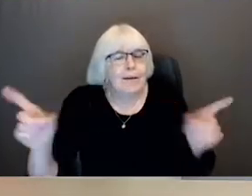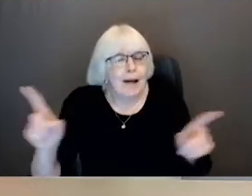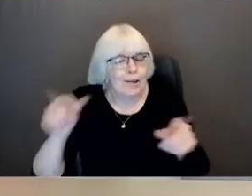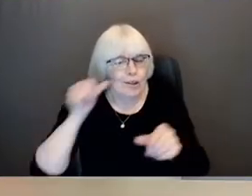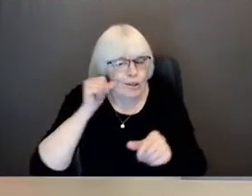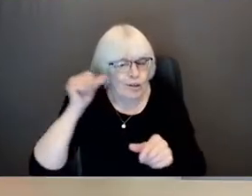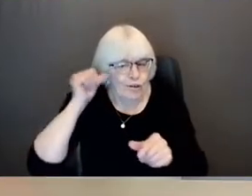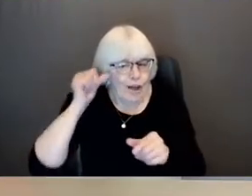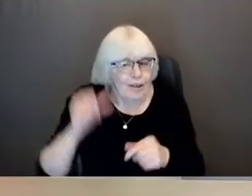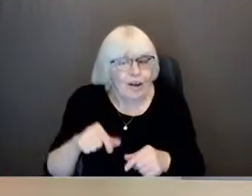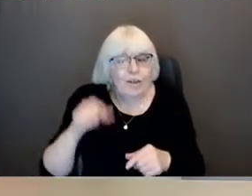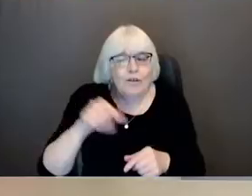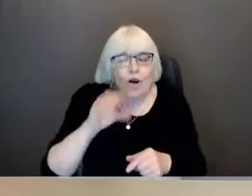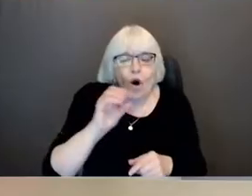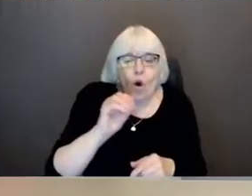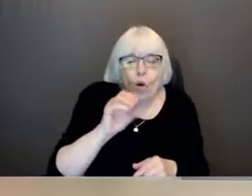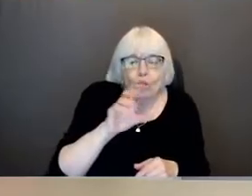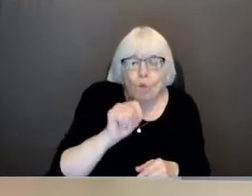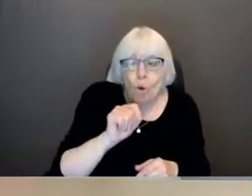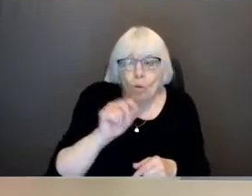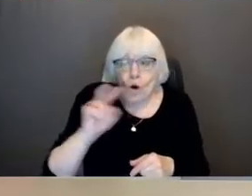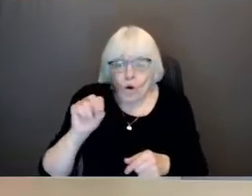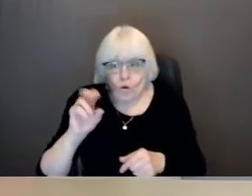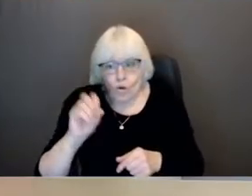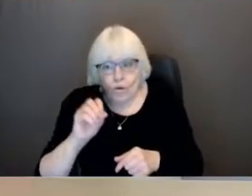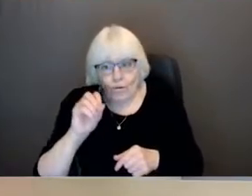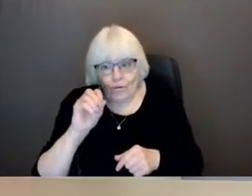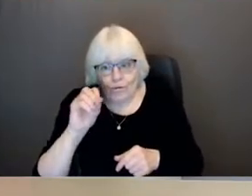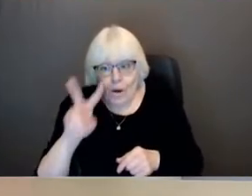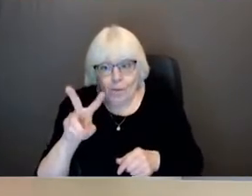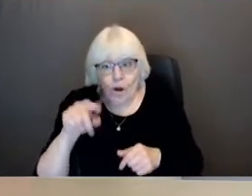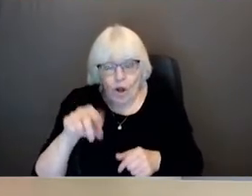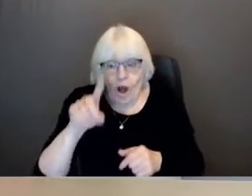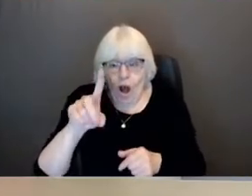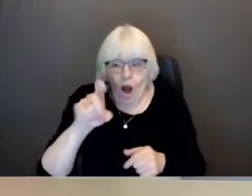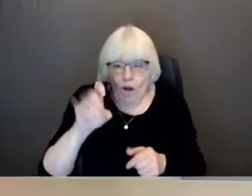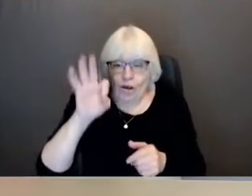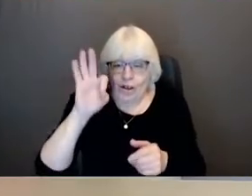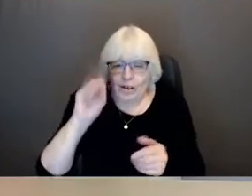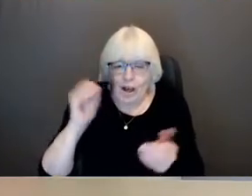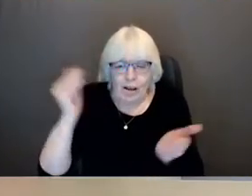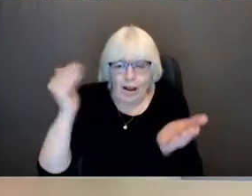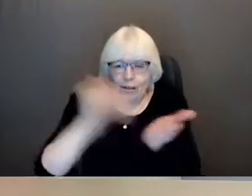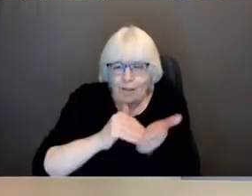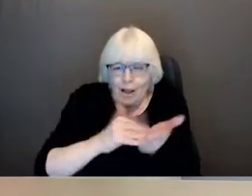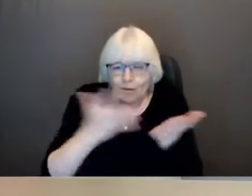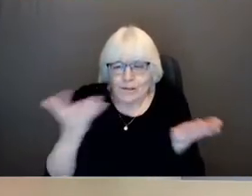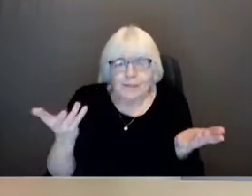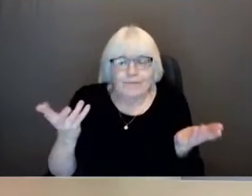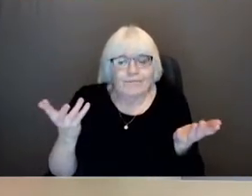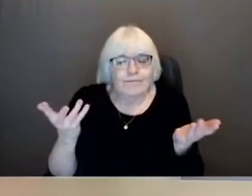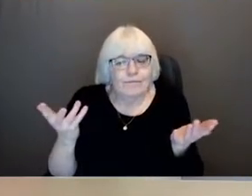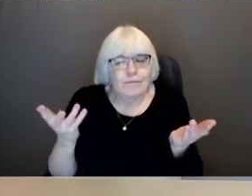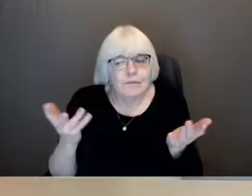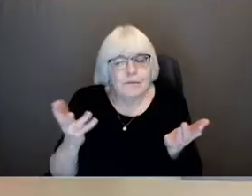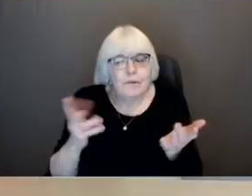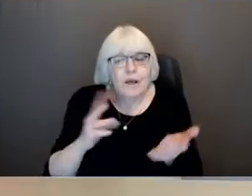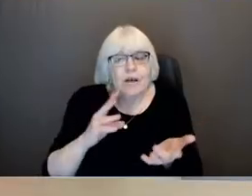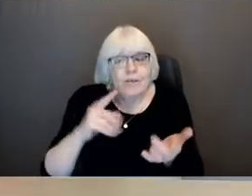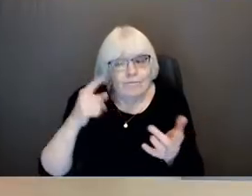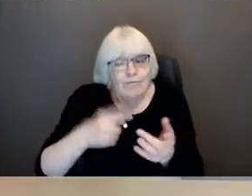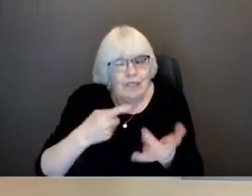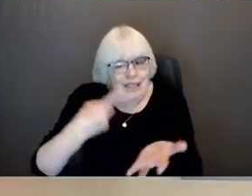just the rapid antigen take-home kits, Stu. Gotcha. Okay, thanks for that. Thanks,